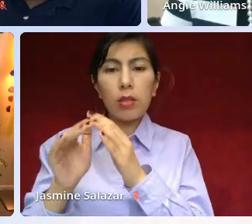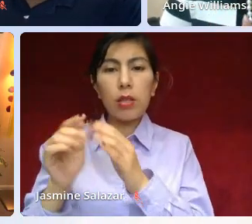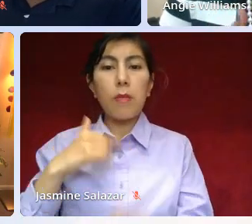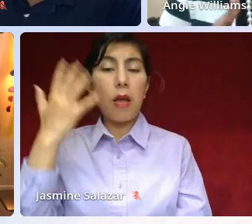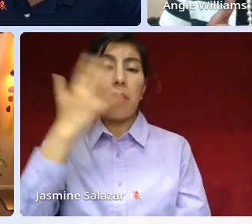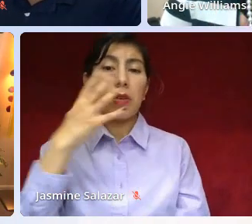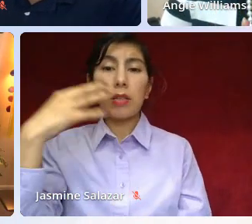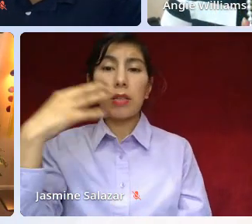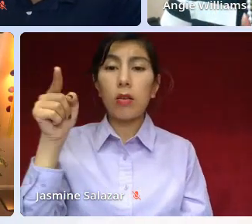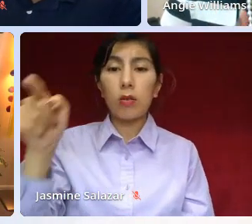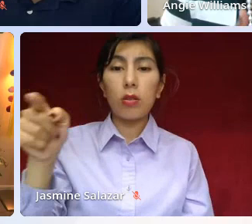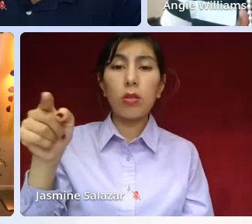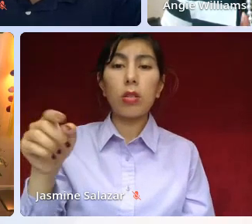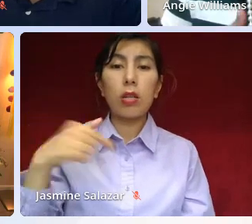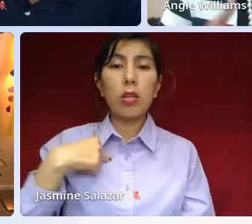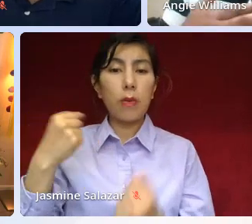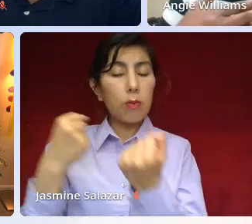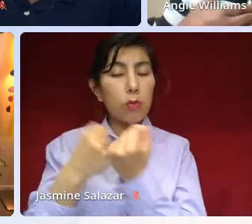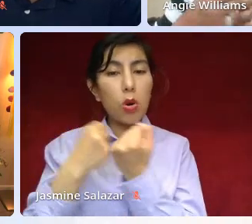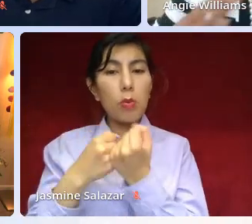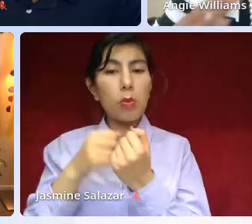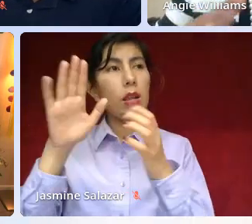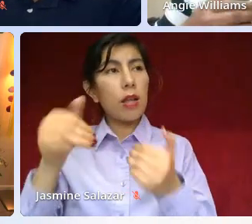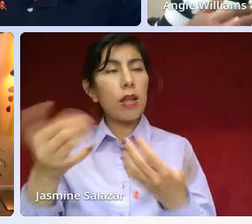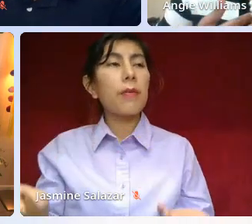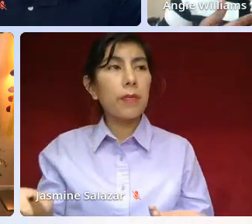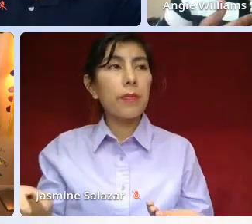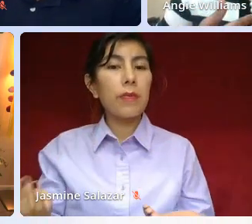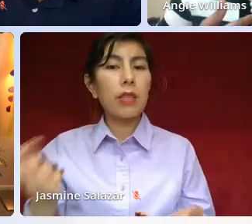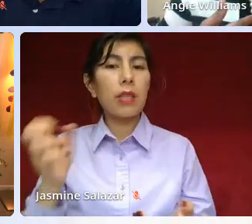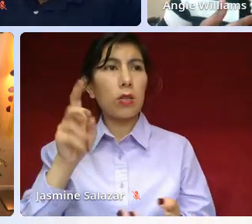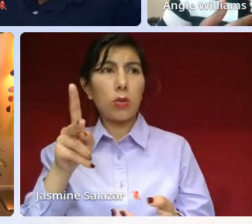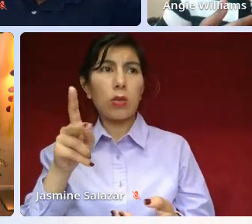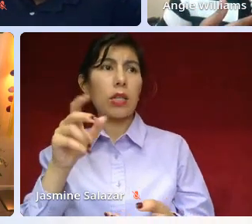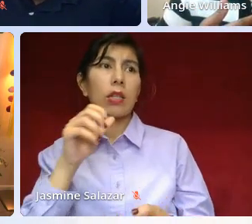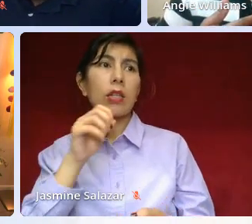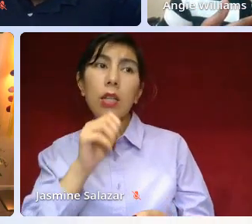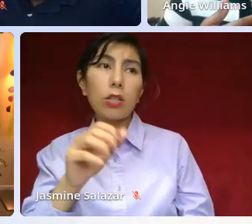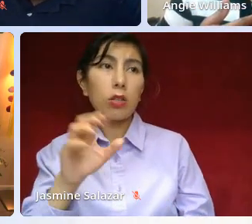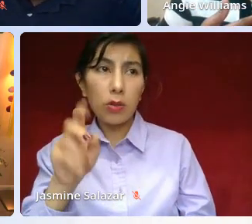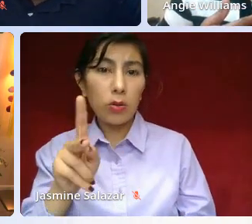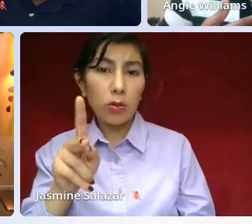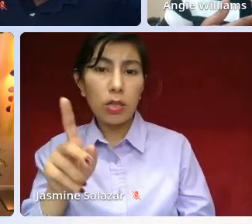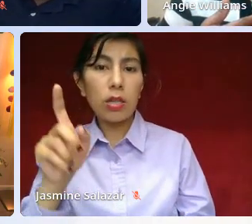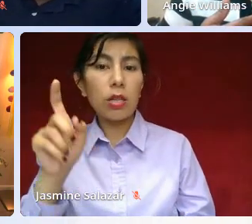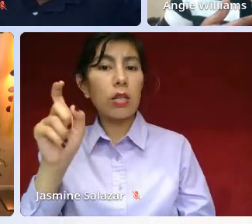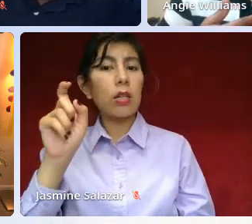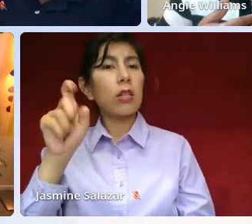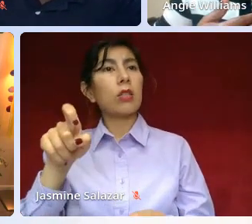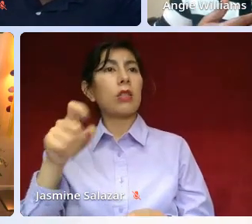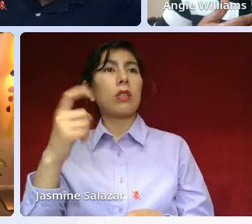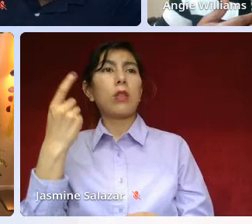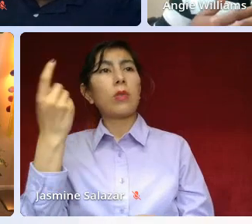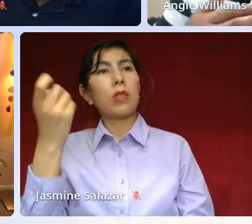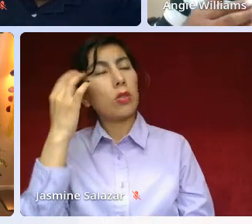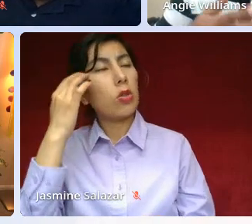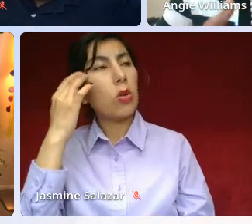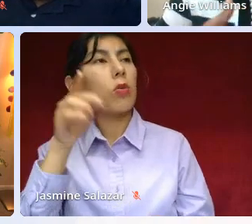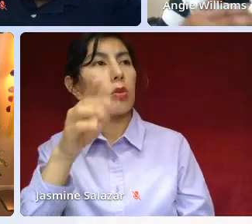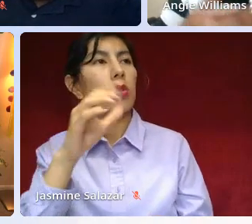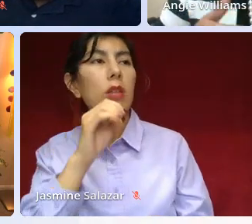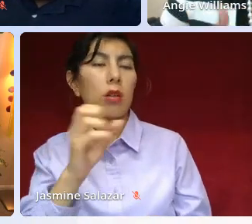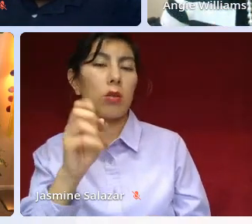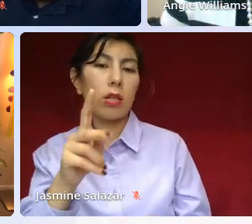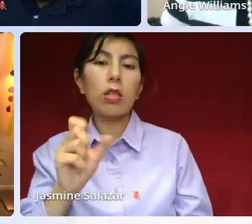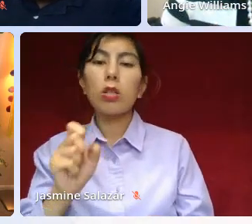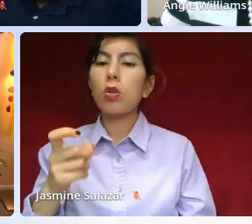here. I'm out here promoting that, hey, it's okay to not be okay. Somebody just need to know you're not okay. So just